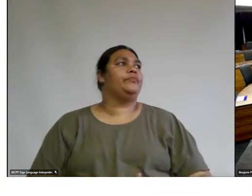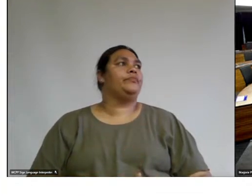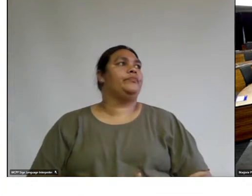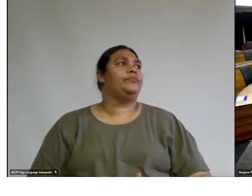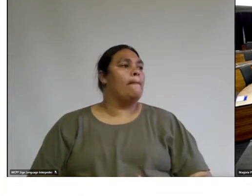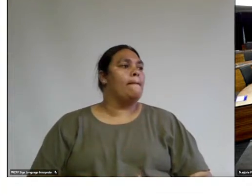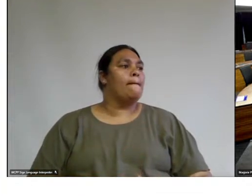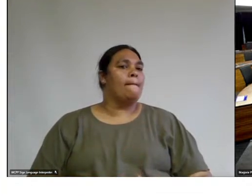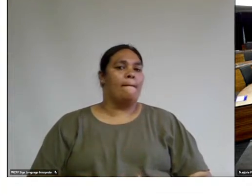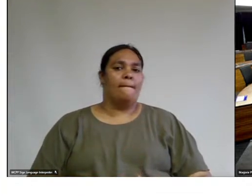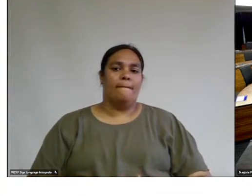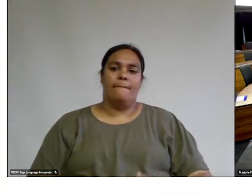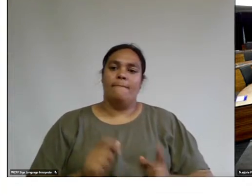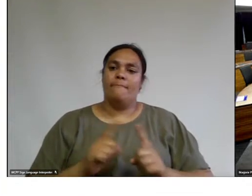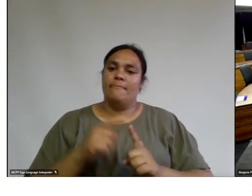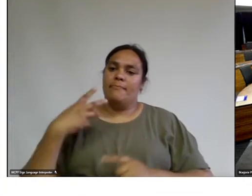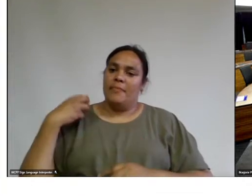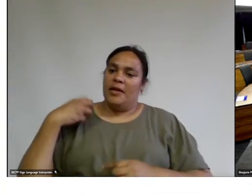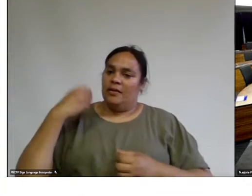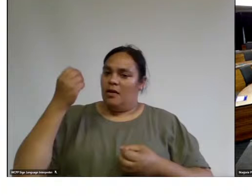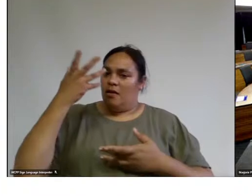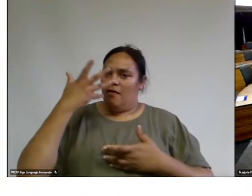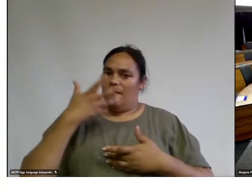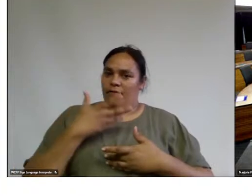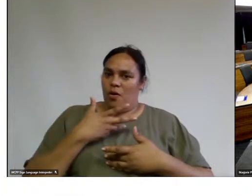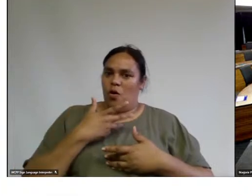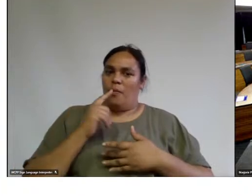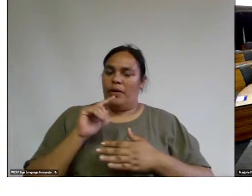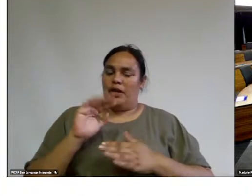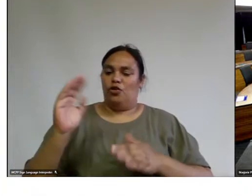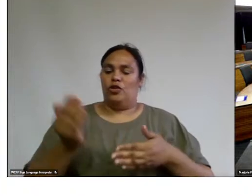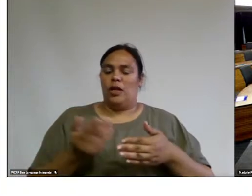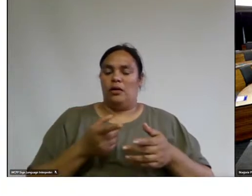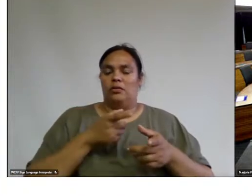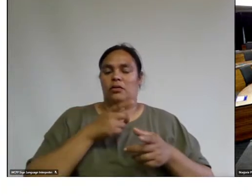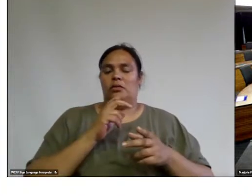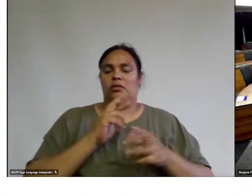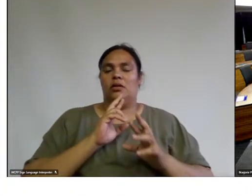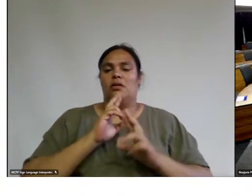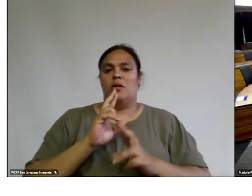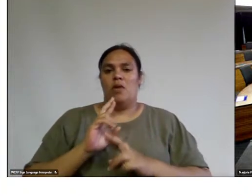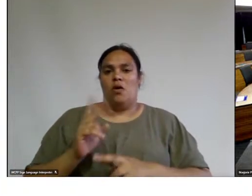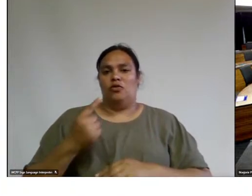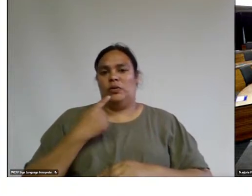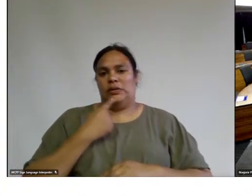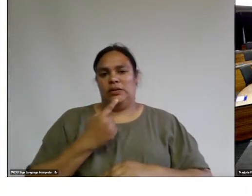and the minister alluded to it in her introductory remarks, is that,